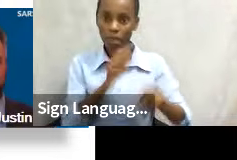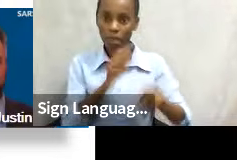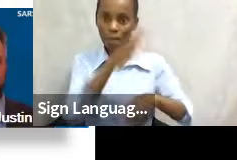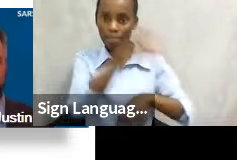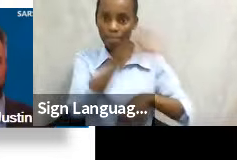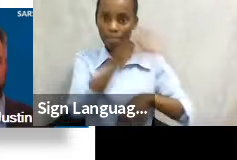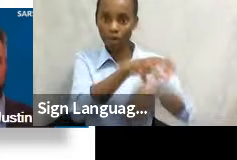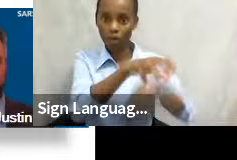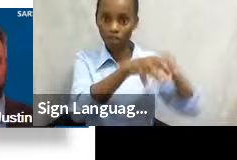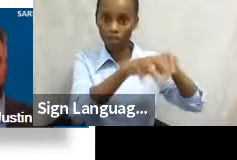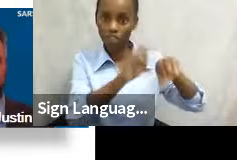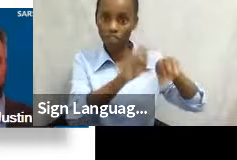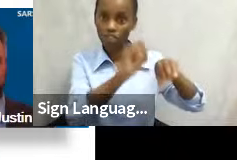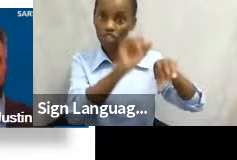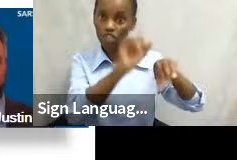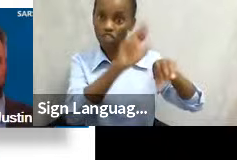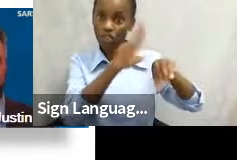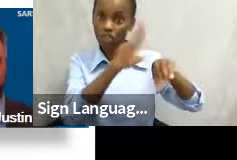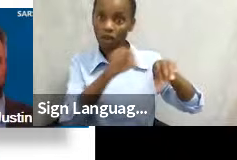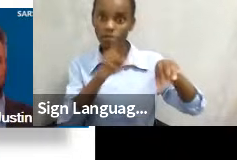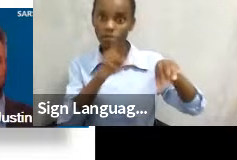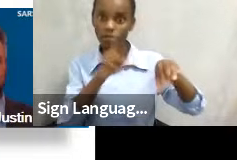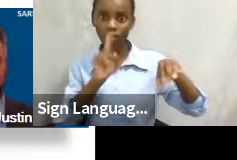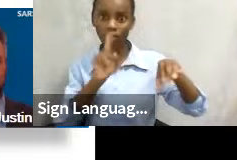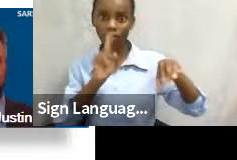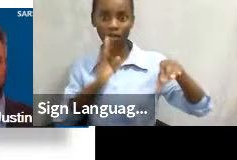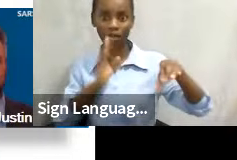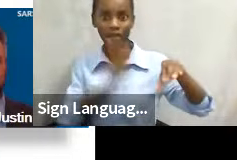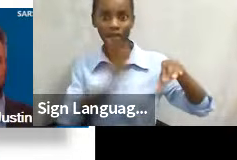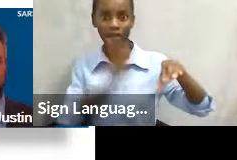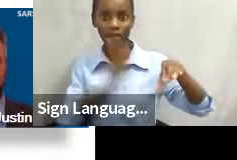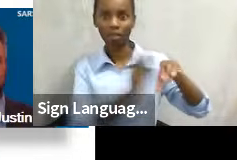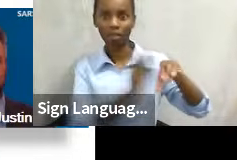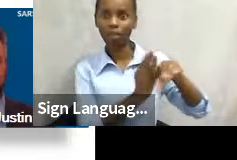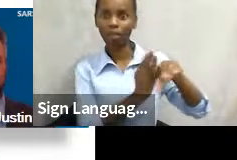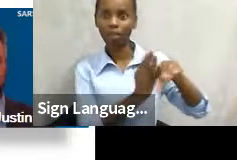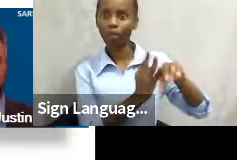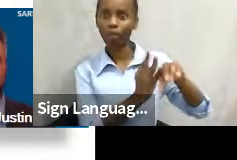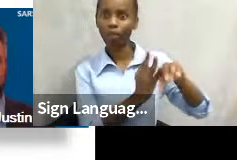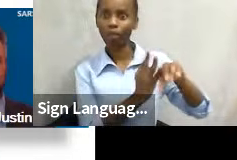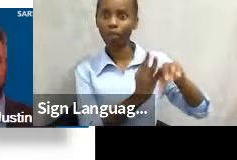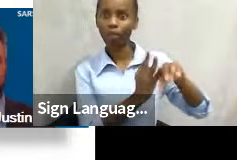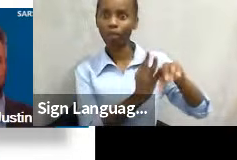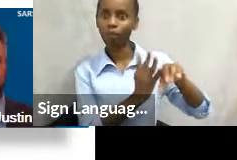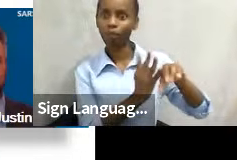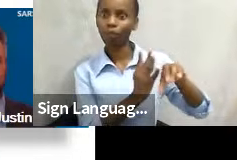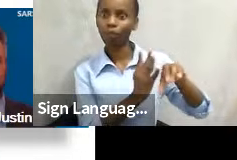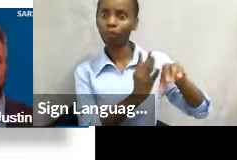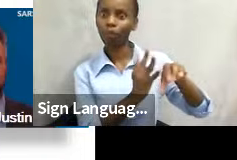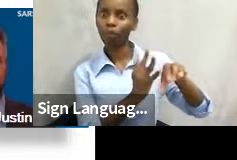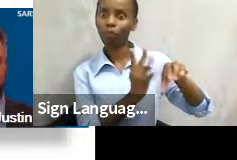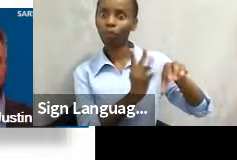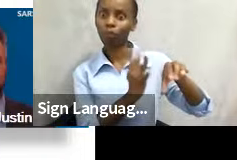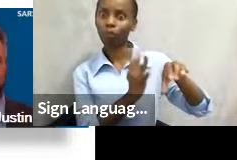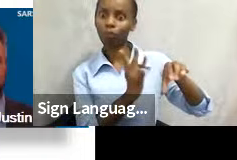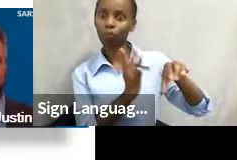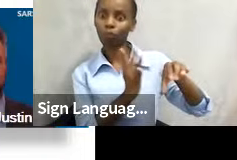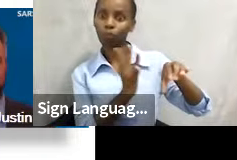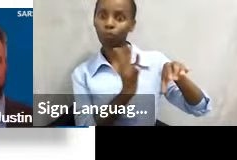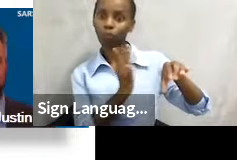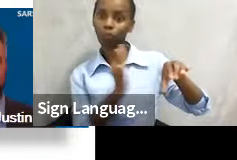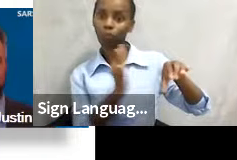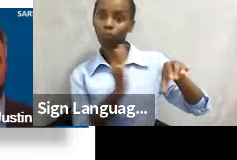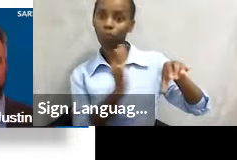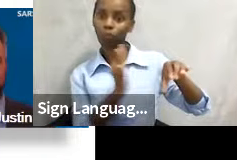appointment. So from the comfort of your home or your office, one of our service ambassadors will actually engage